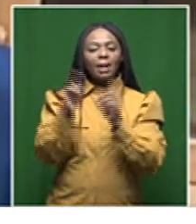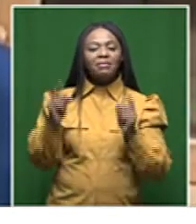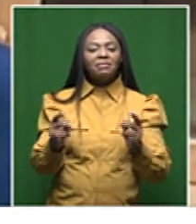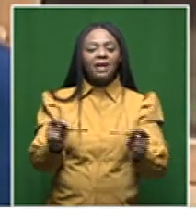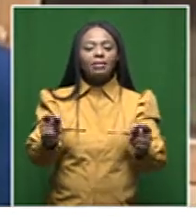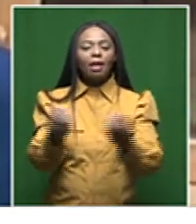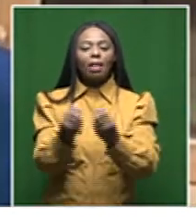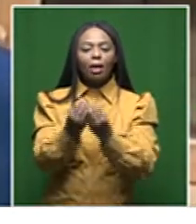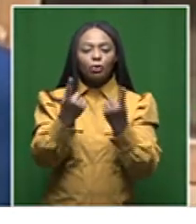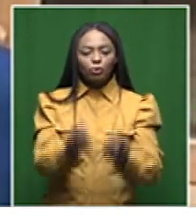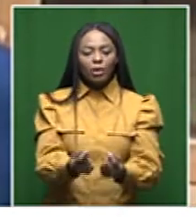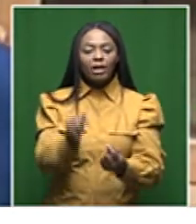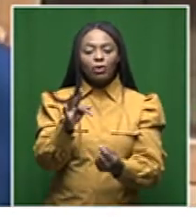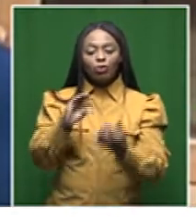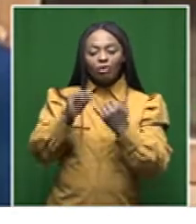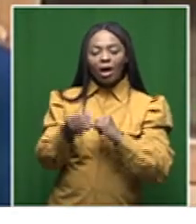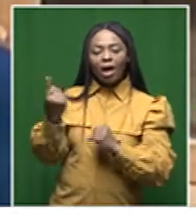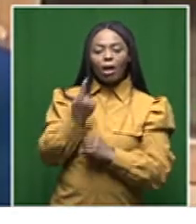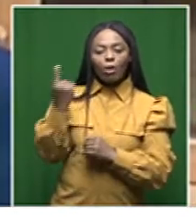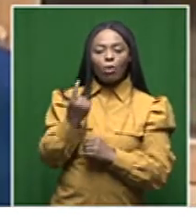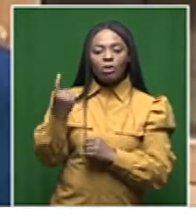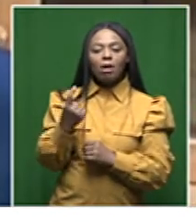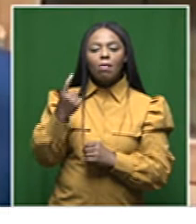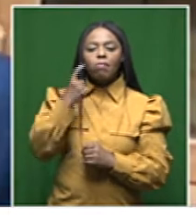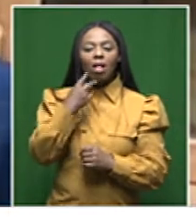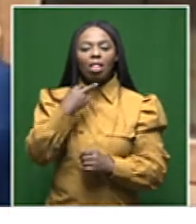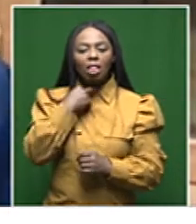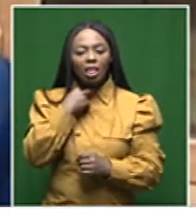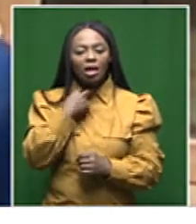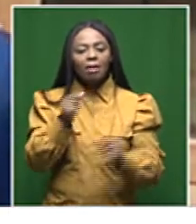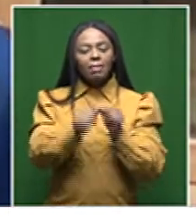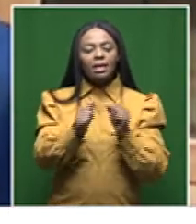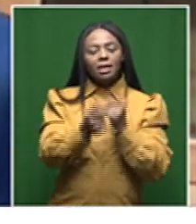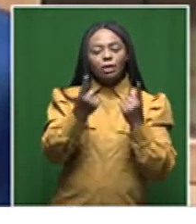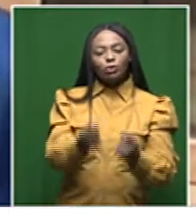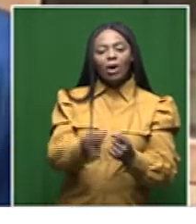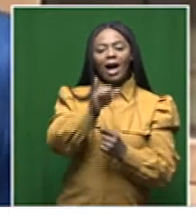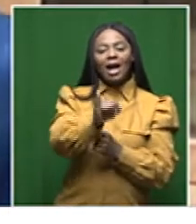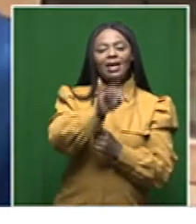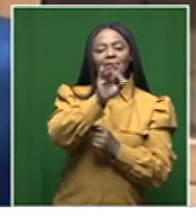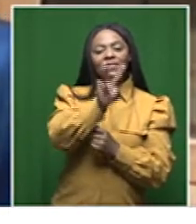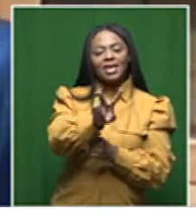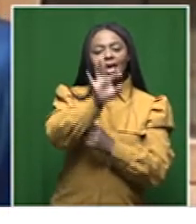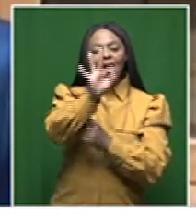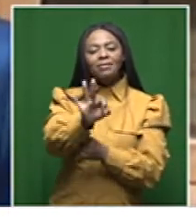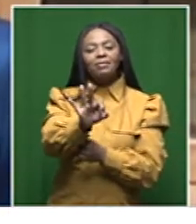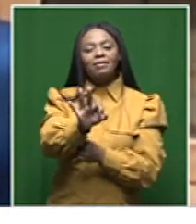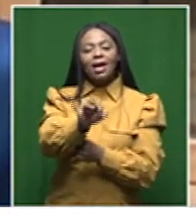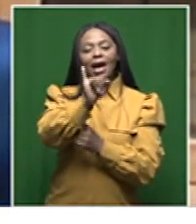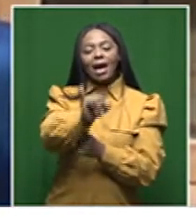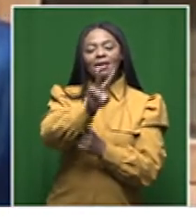that if you have tried on your own and you couldn't succeed, look at IVF. IVF, it should not be seen as